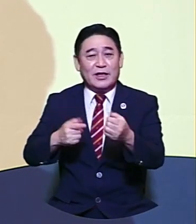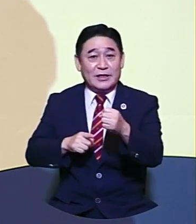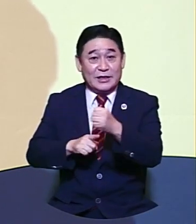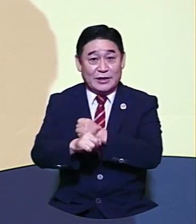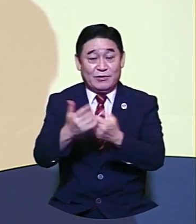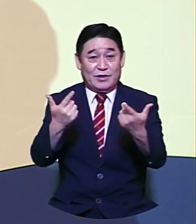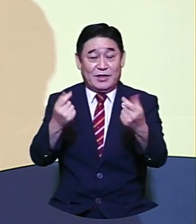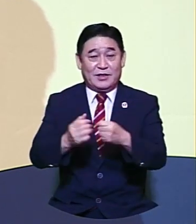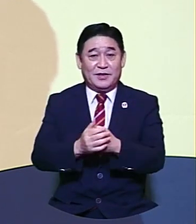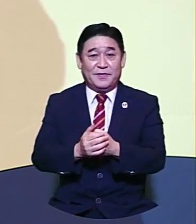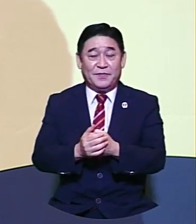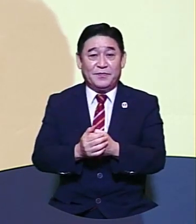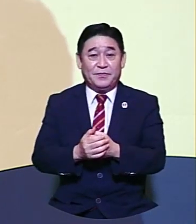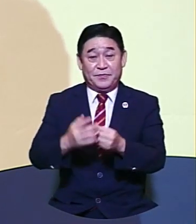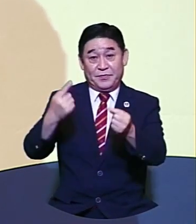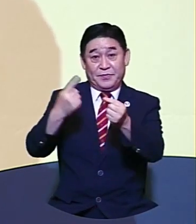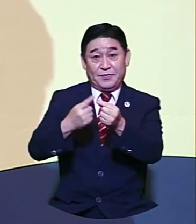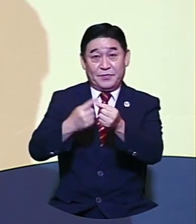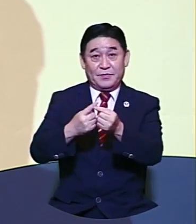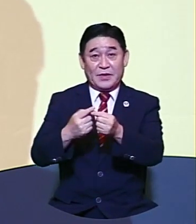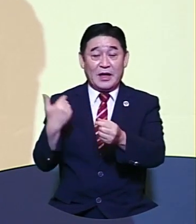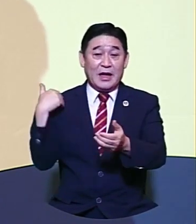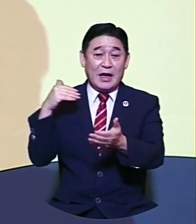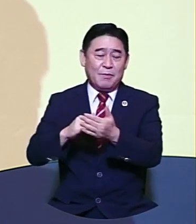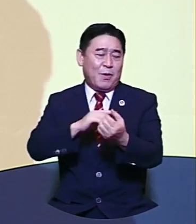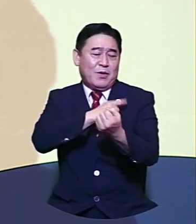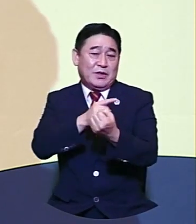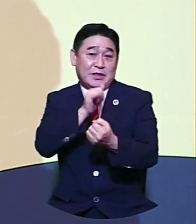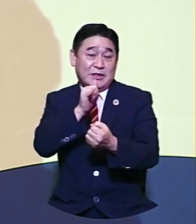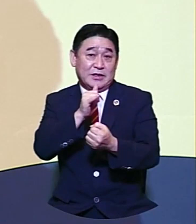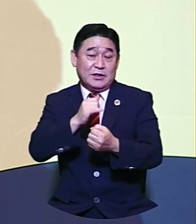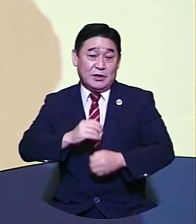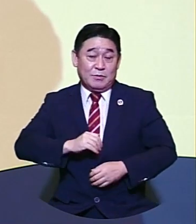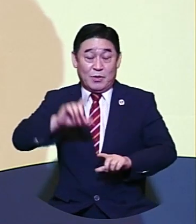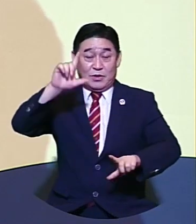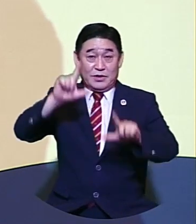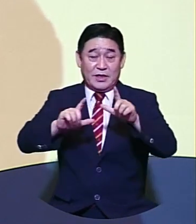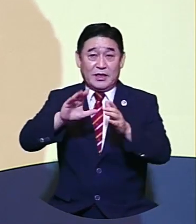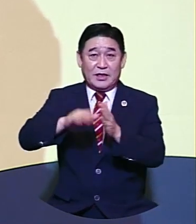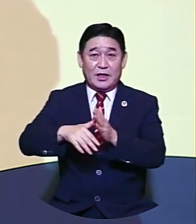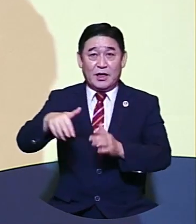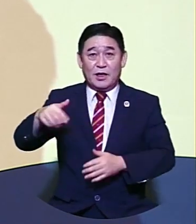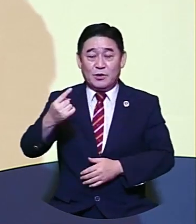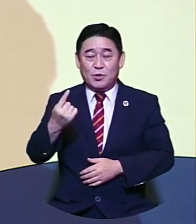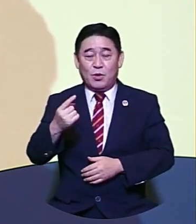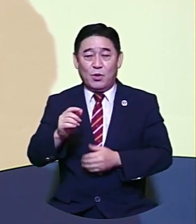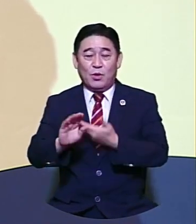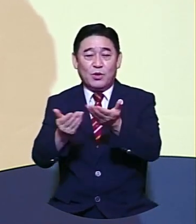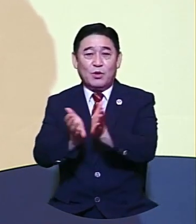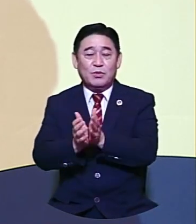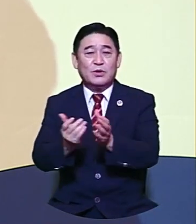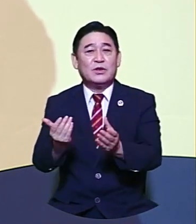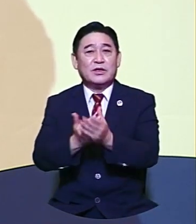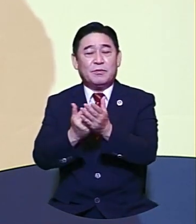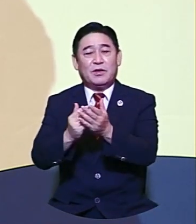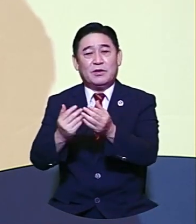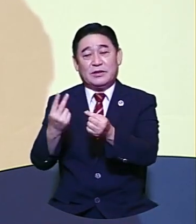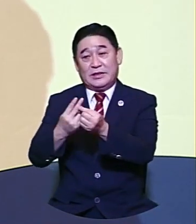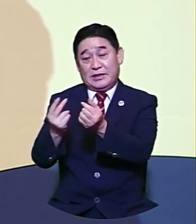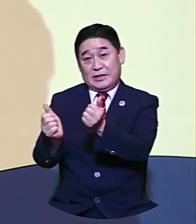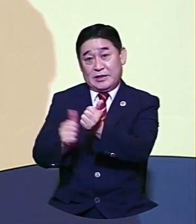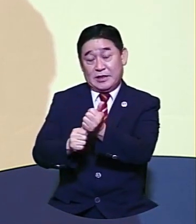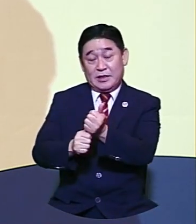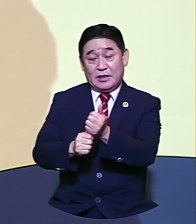development cooperation needs to play a very important role. In the first session, Building a More Resilient Health System